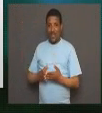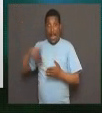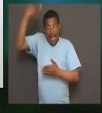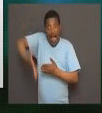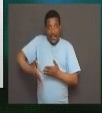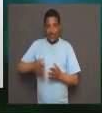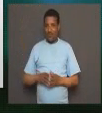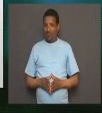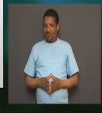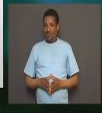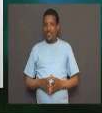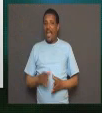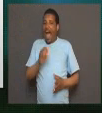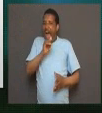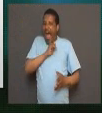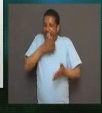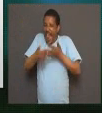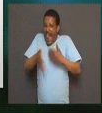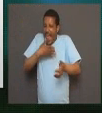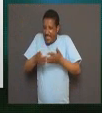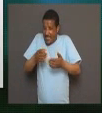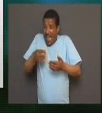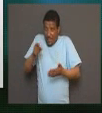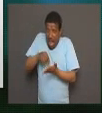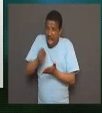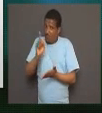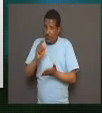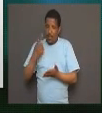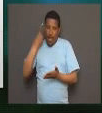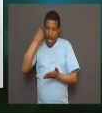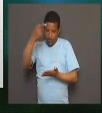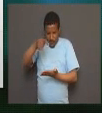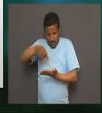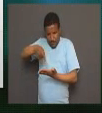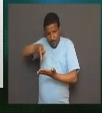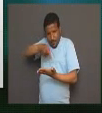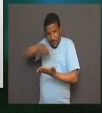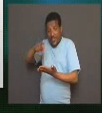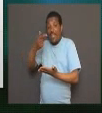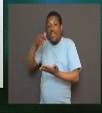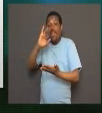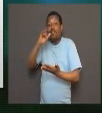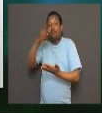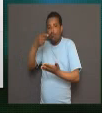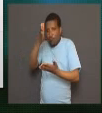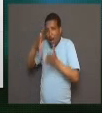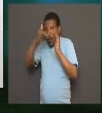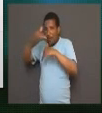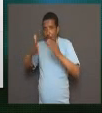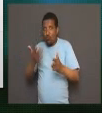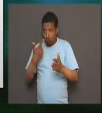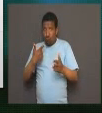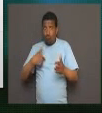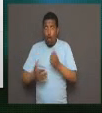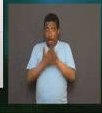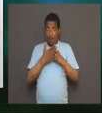Next, I will lightly trace in a grid pattern to help me position